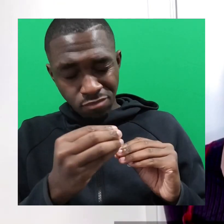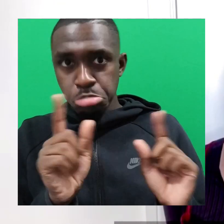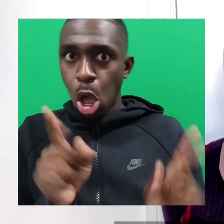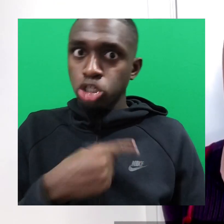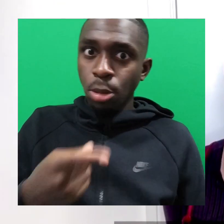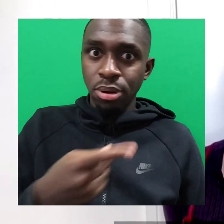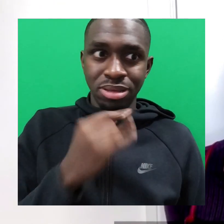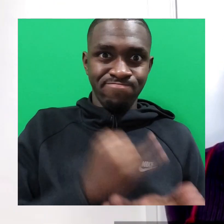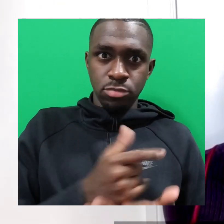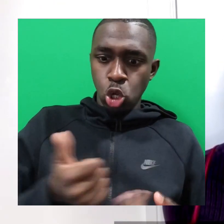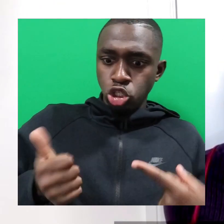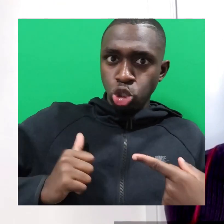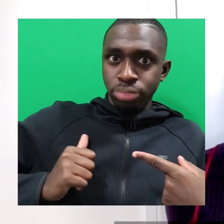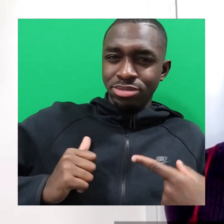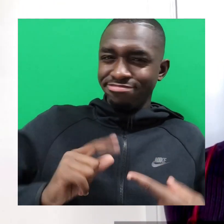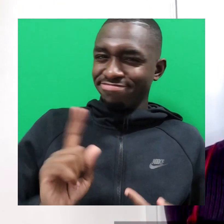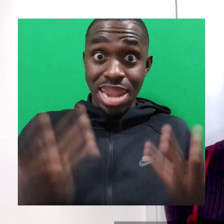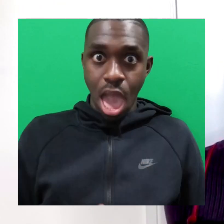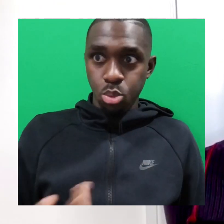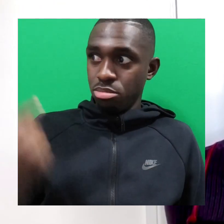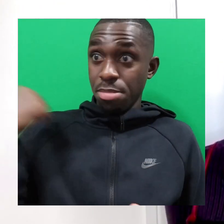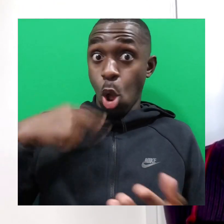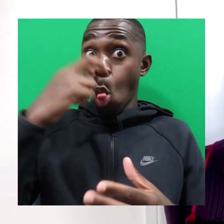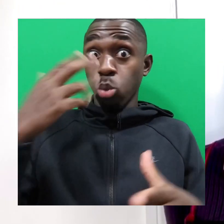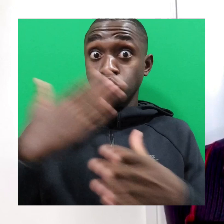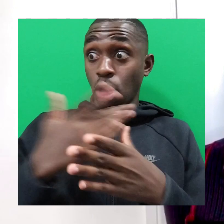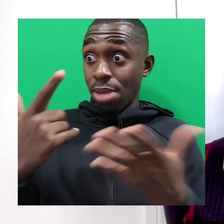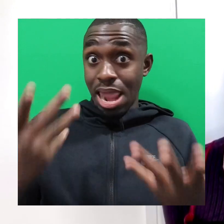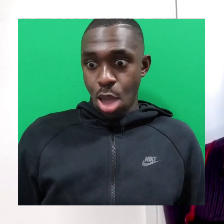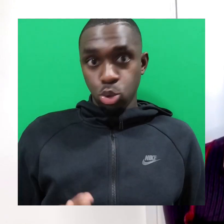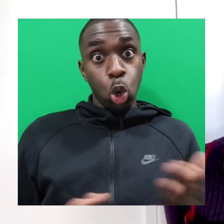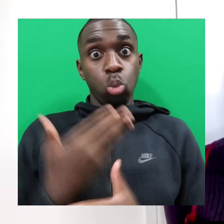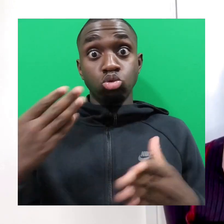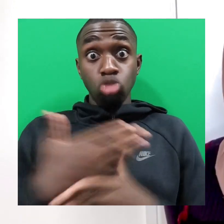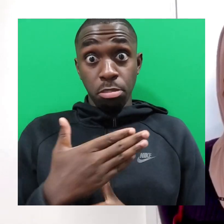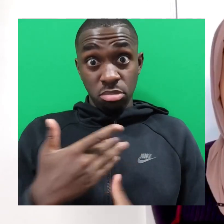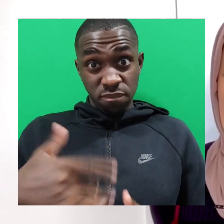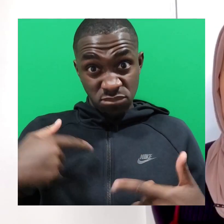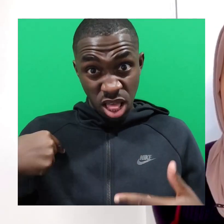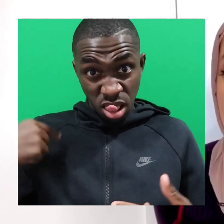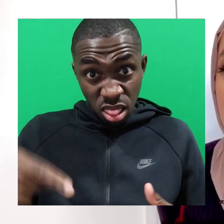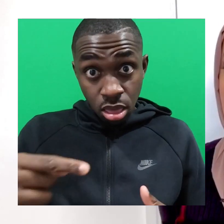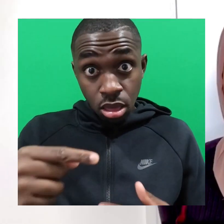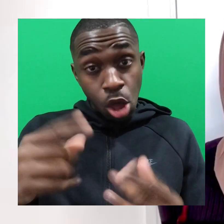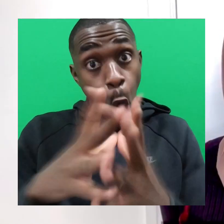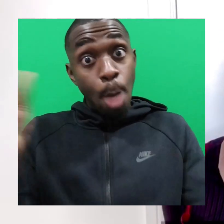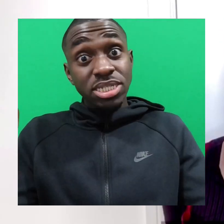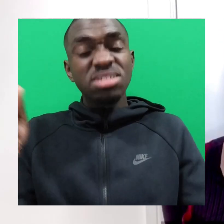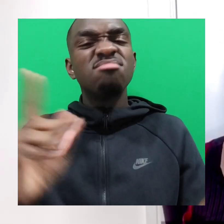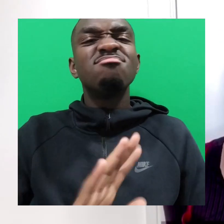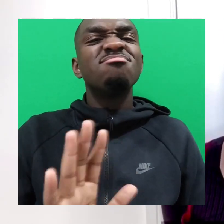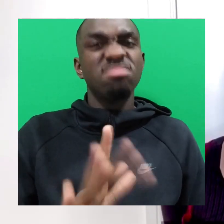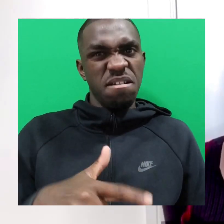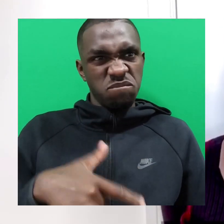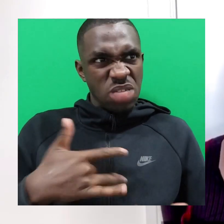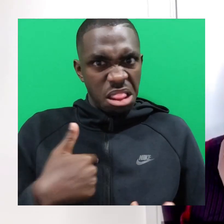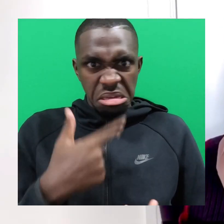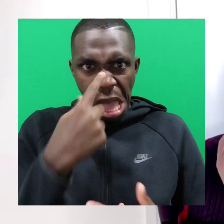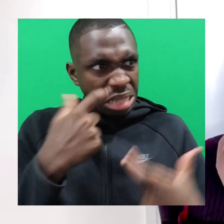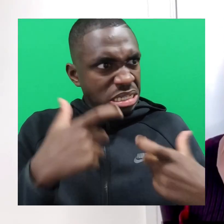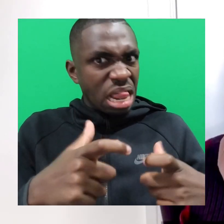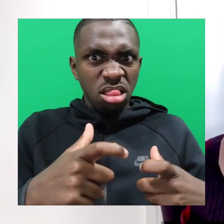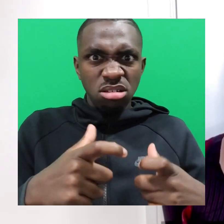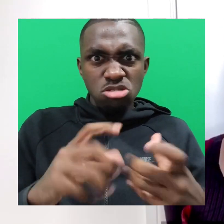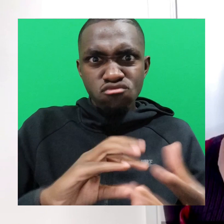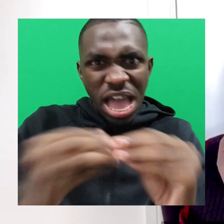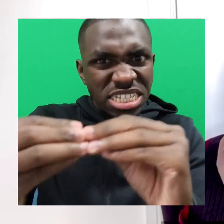when I was working in the film industry, I don't feel like it's gone completely the opposite way. I still feel like I can be